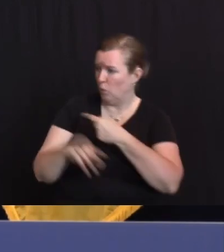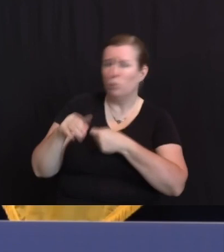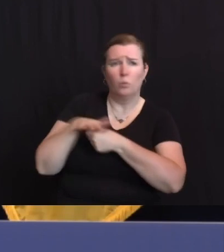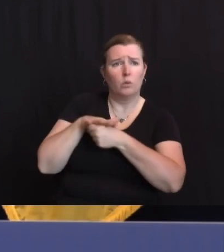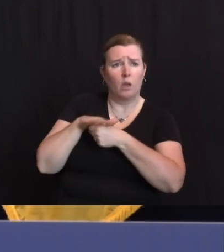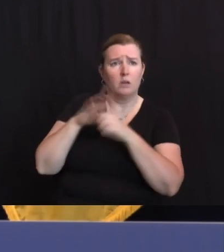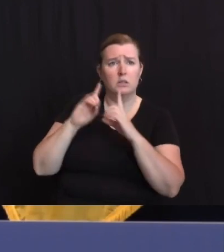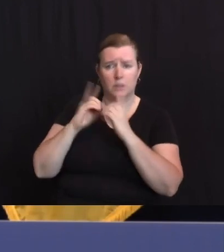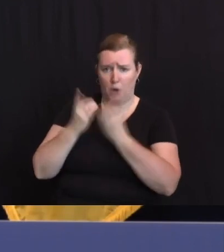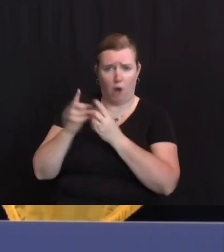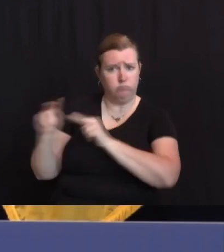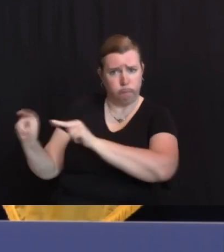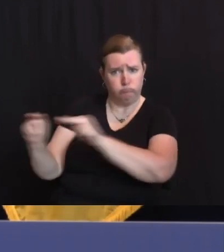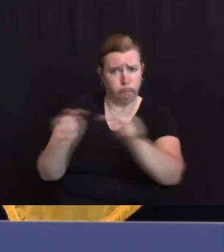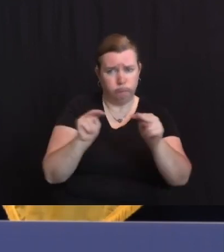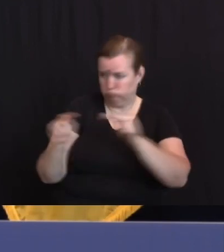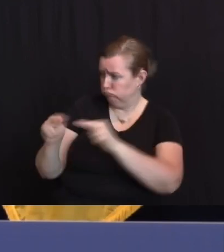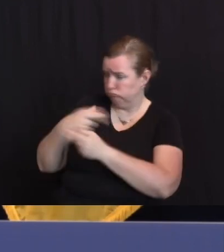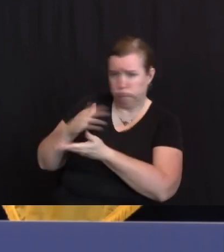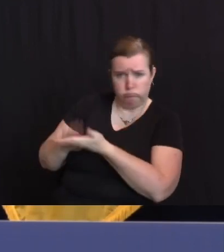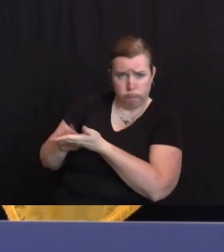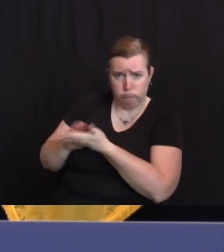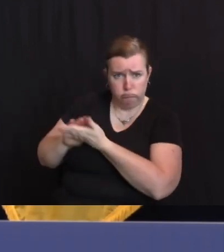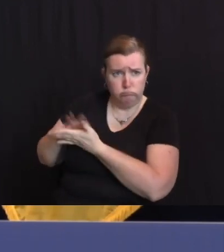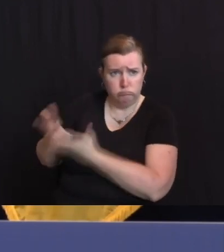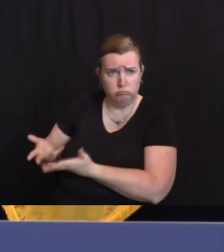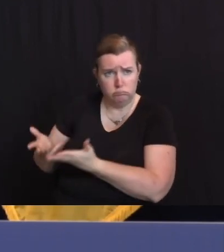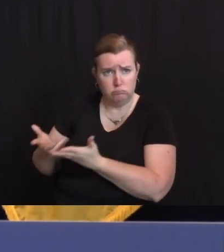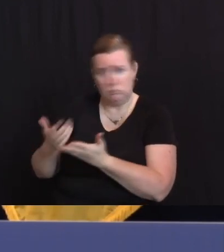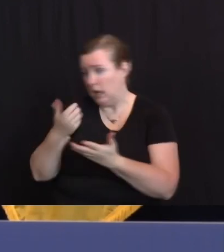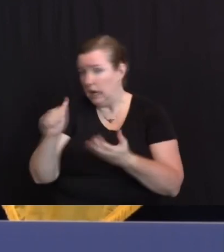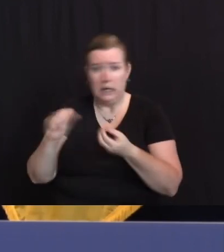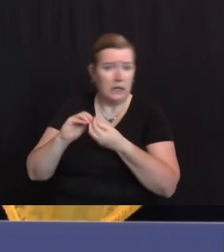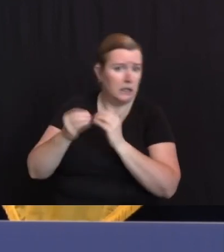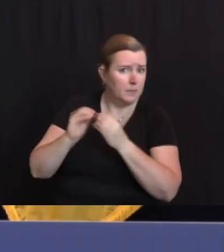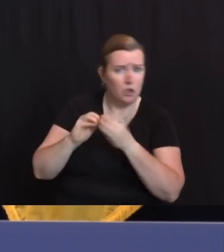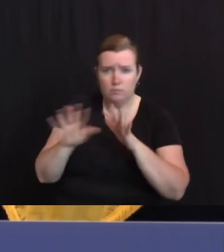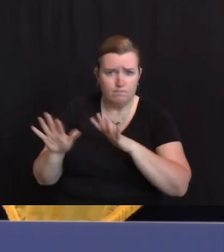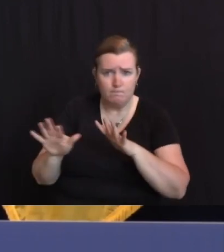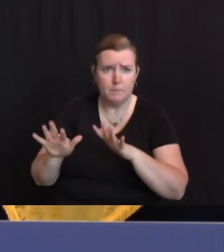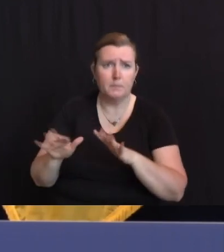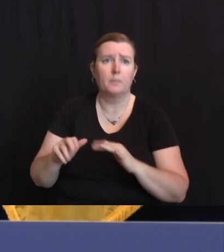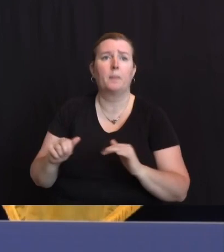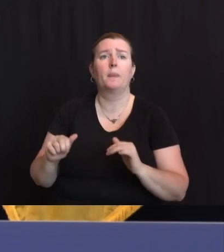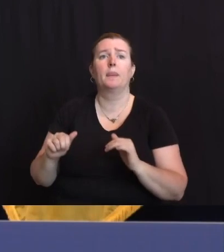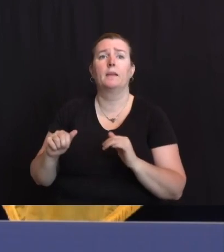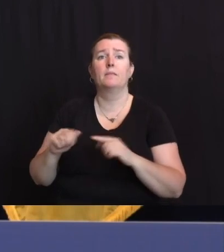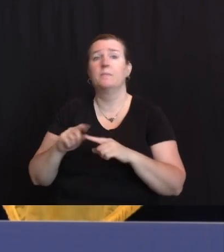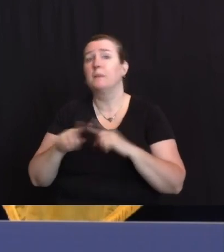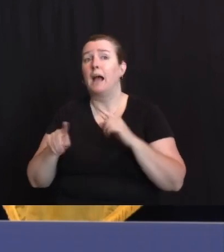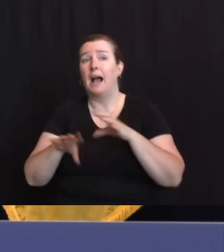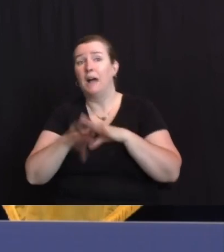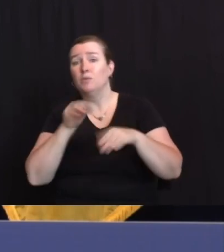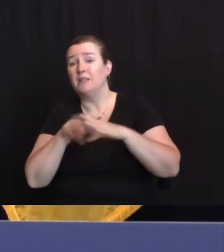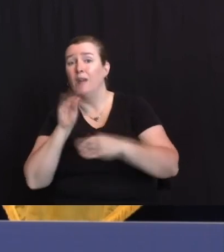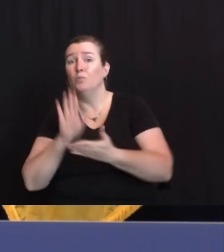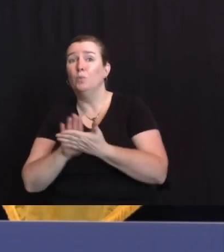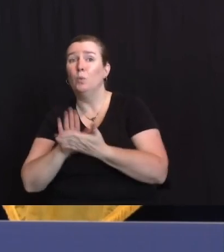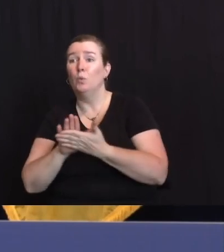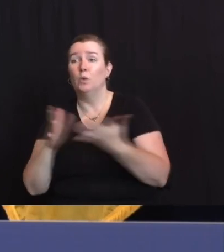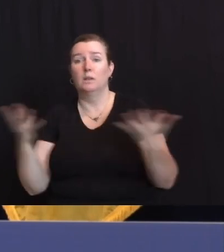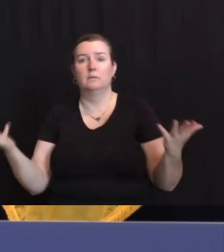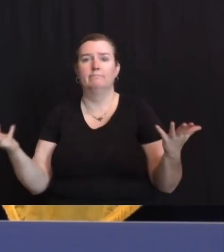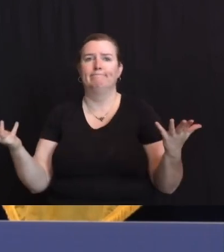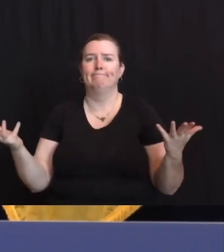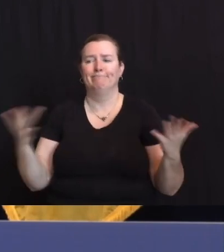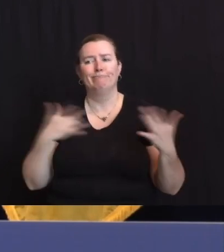over any data that we see. It's the stuff that's going on outside of the school walls that is our